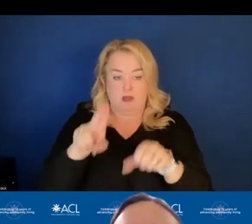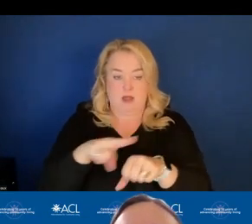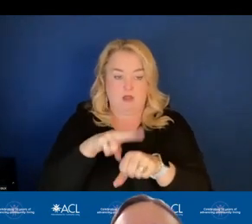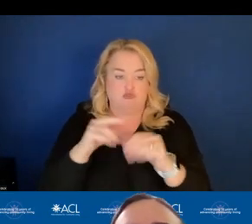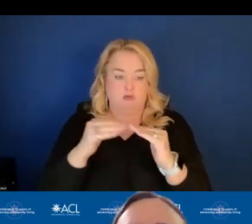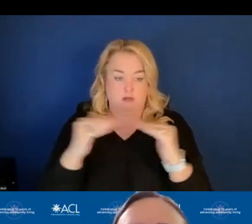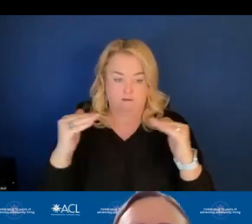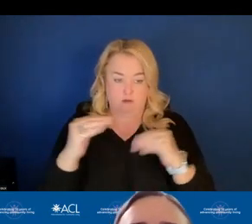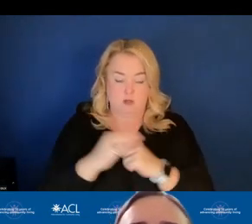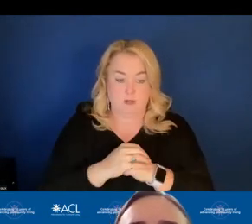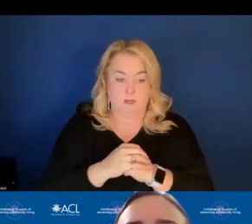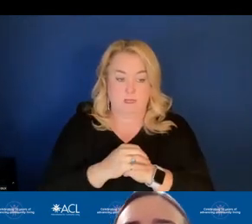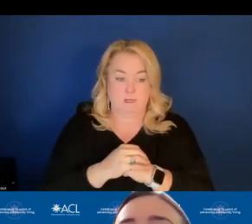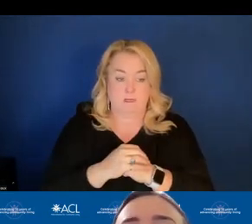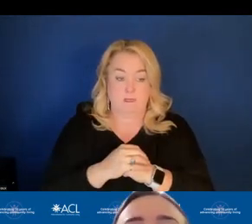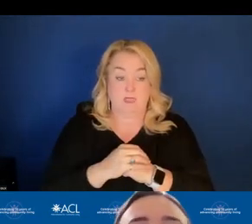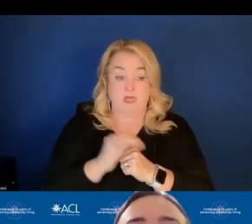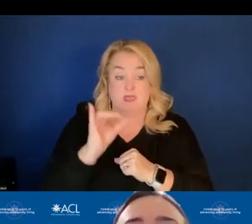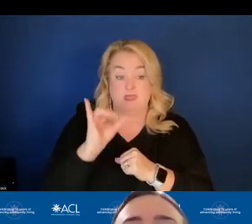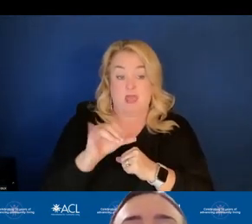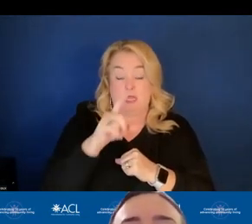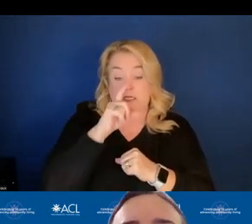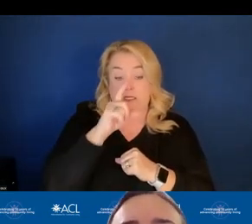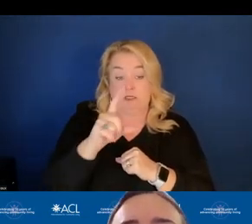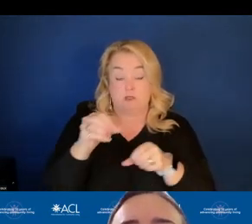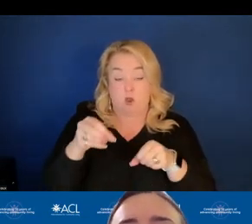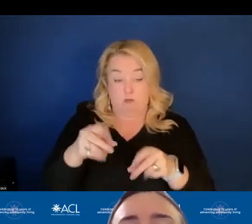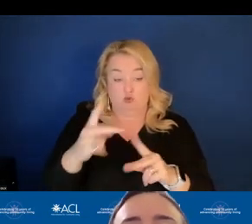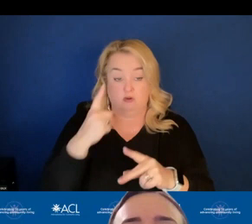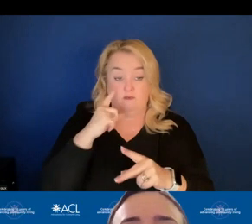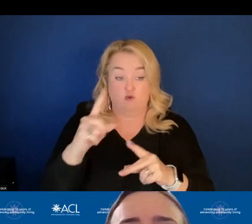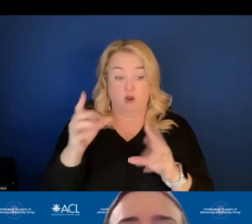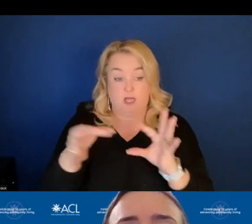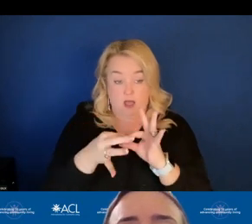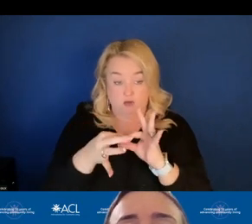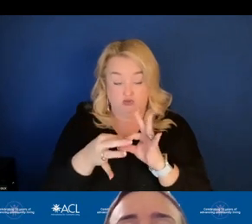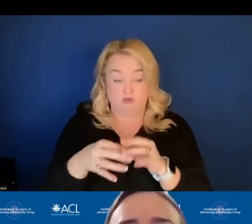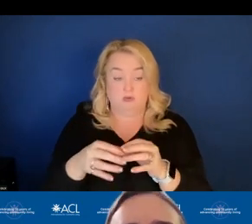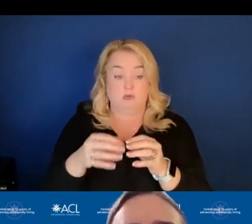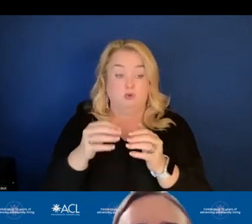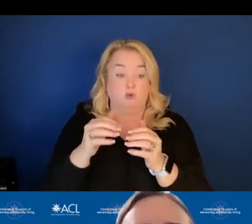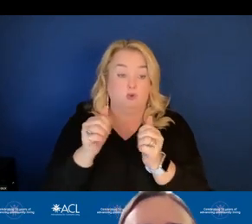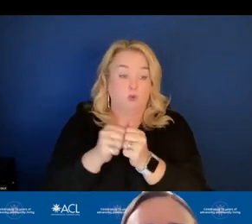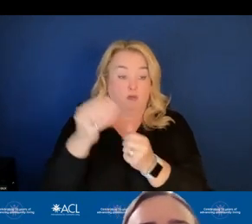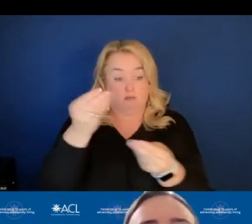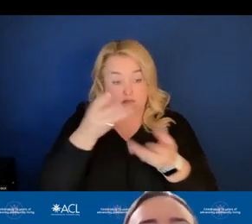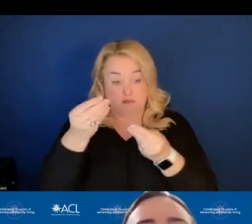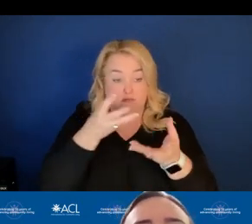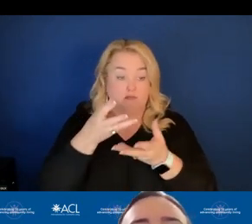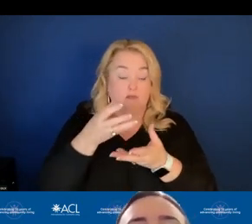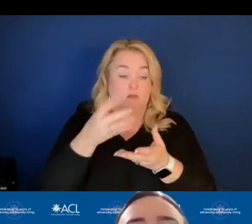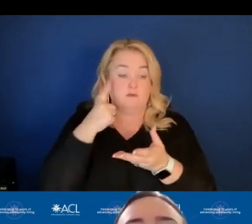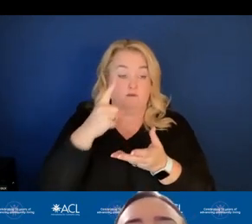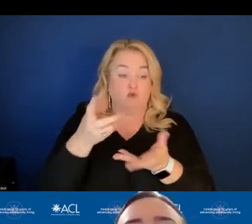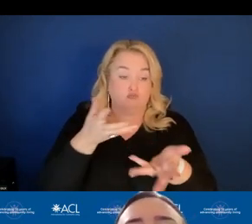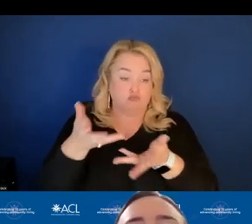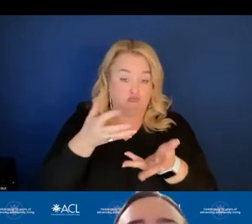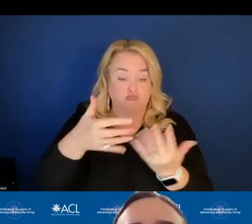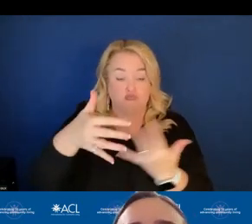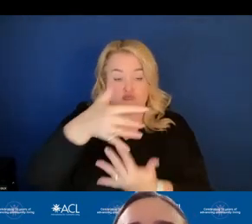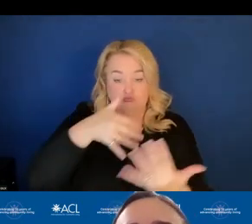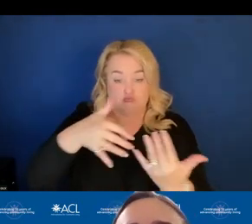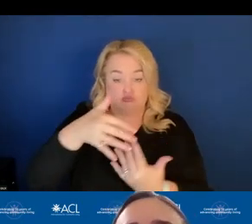levels. This space is an opportunity to connect, to stay informed, and to collaborate. You